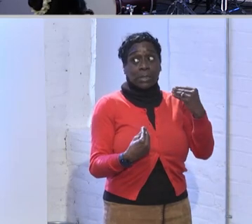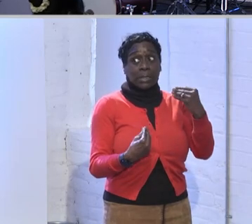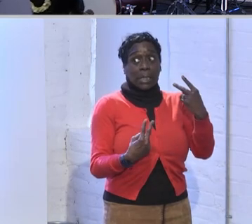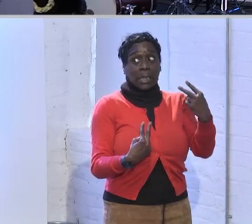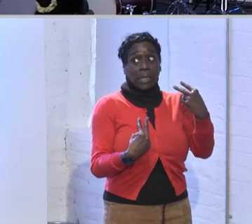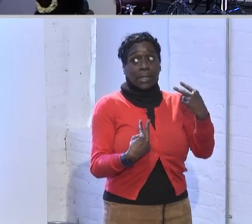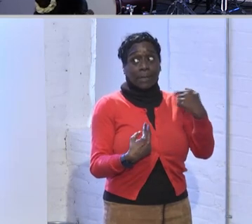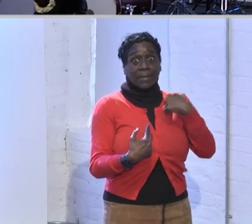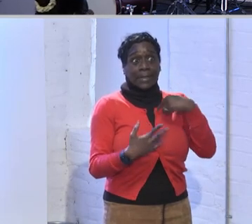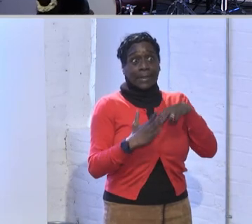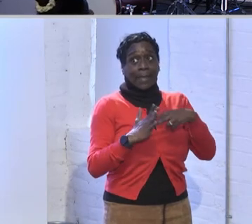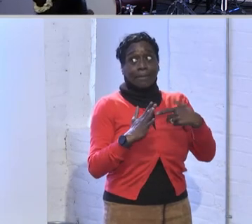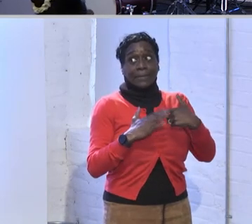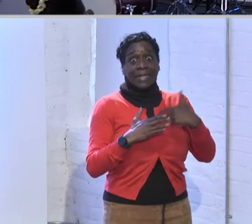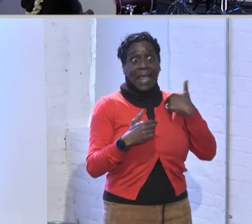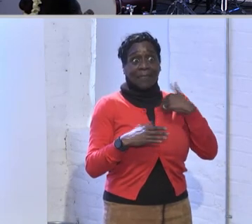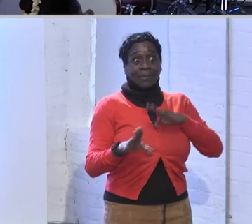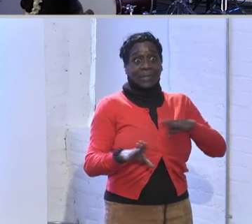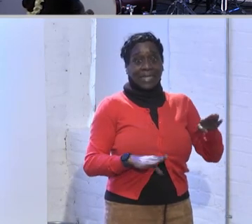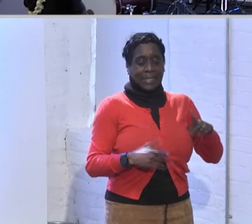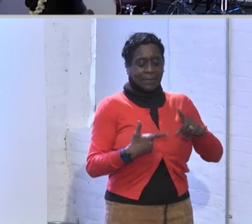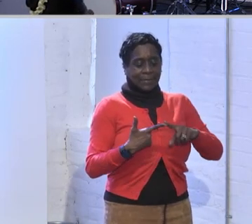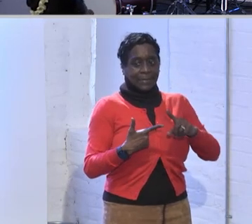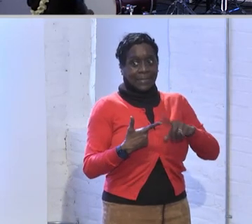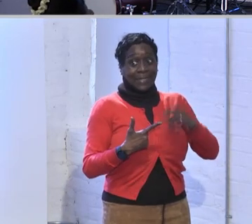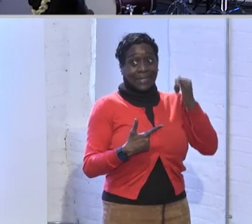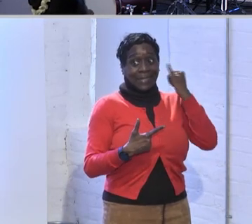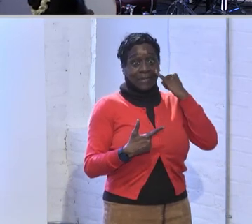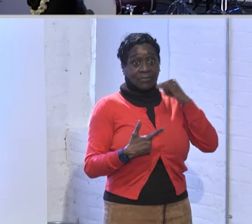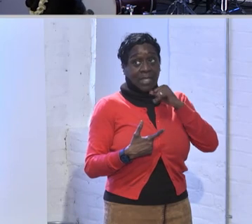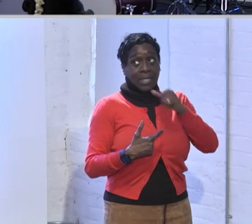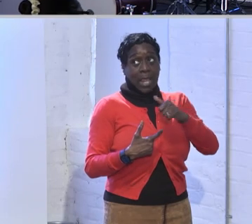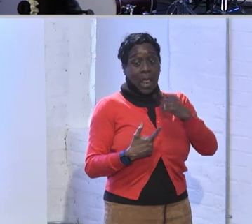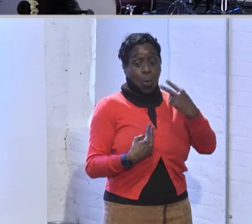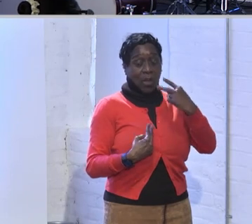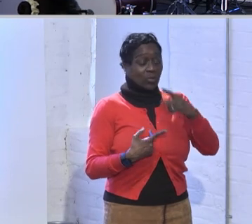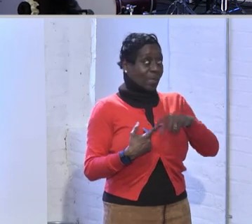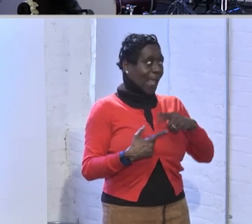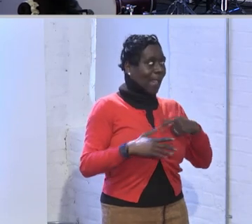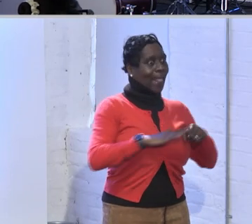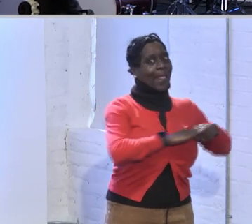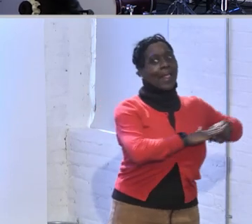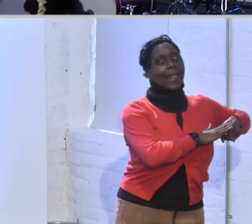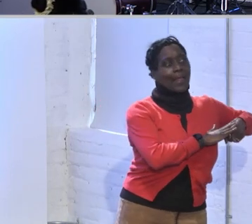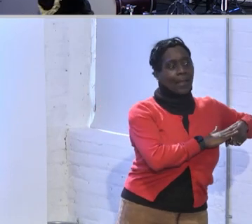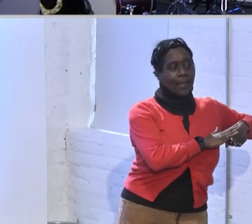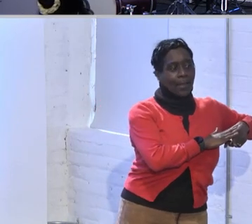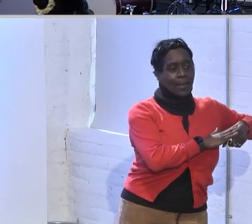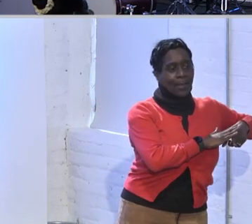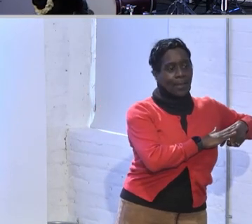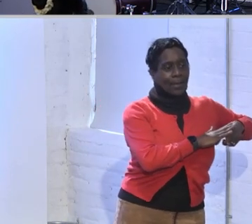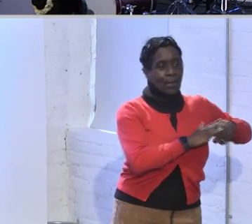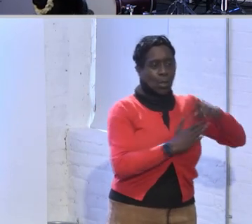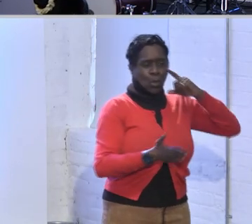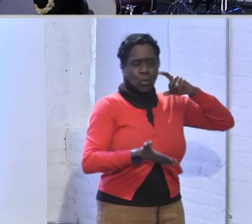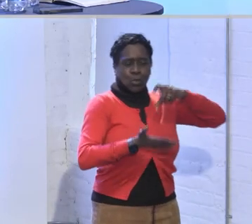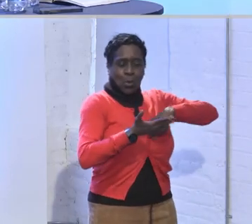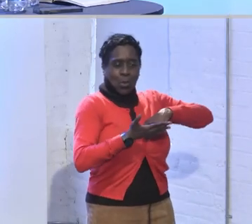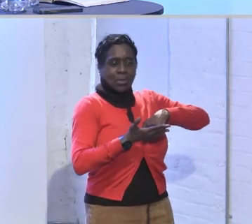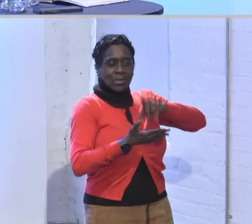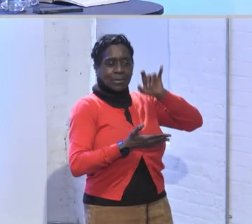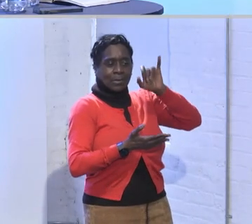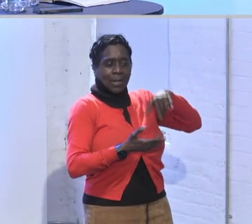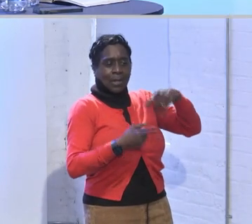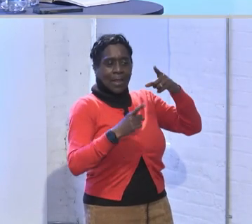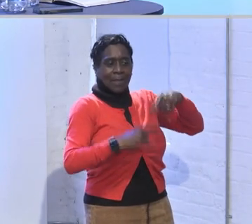me, then you have to really behave. If they're not, maybe I can be a little bit sneaky and do my own thing. Notice that this comes